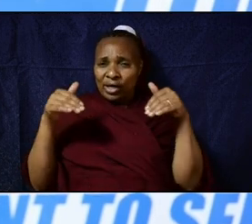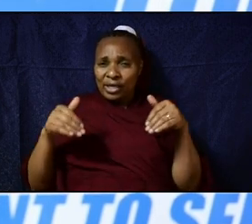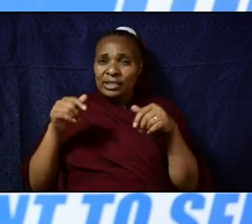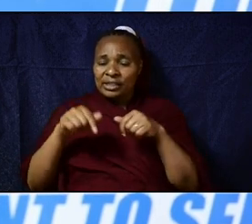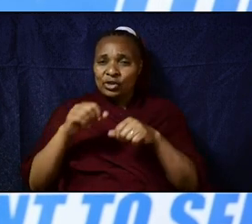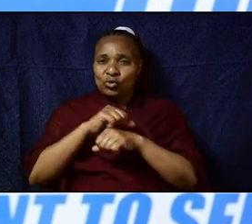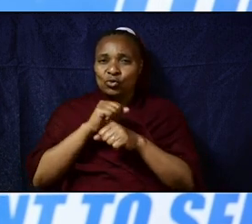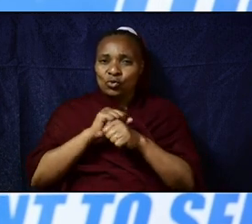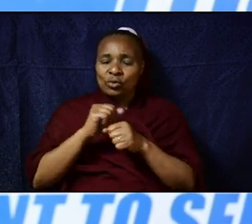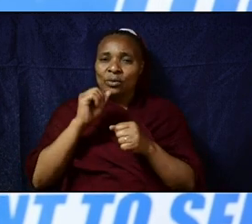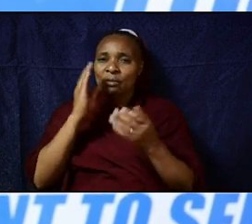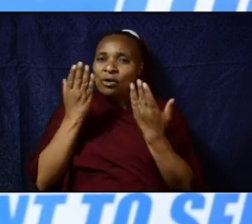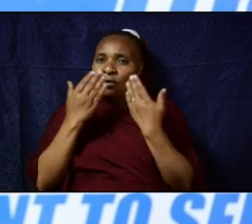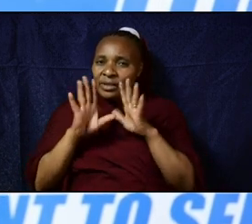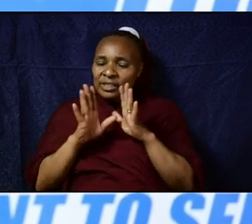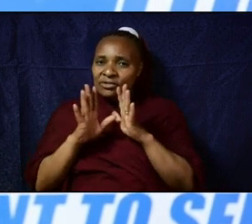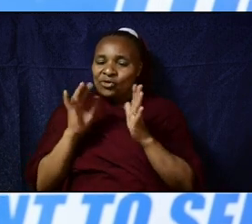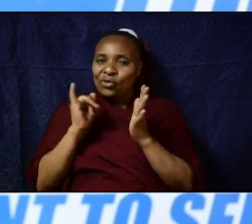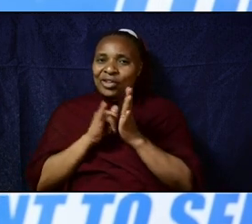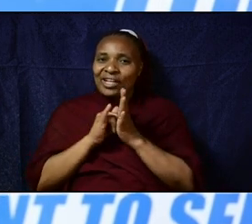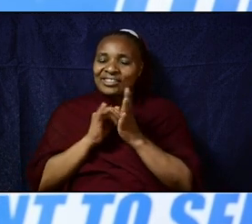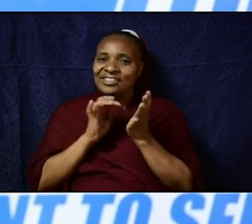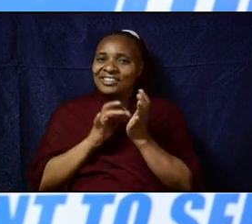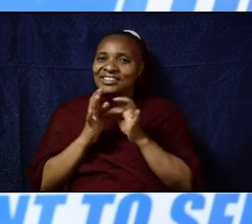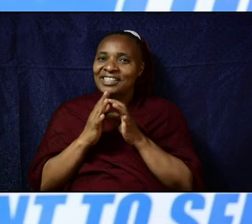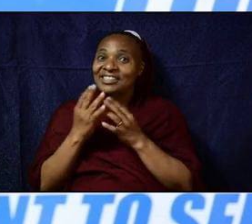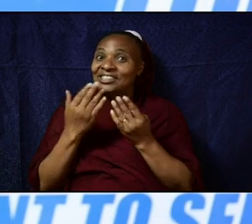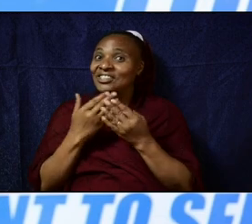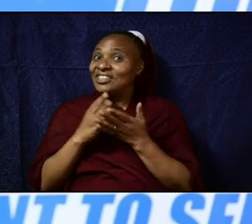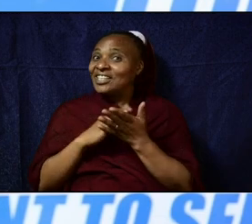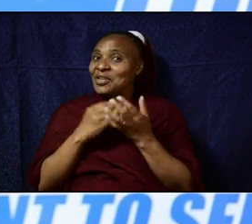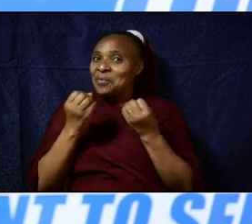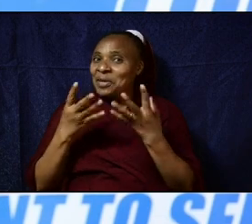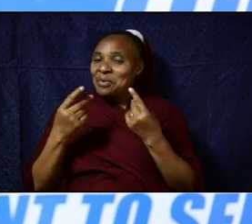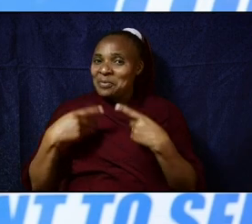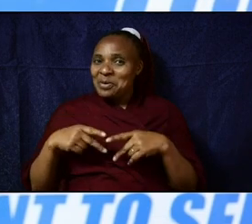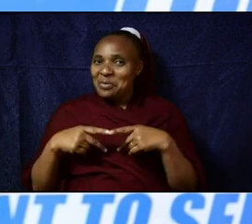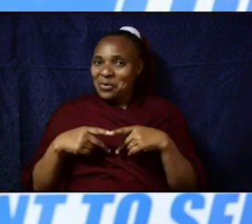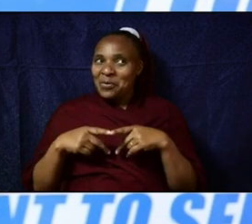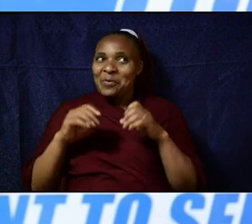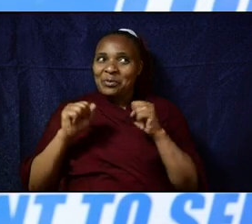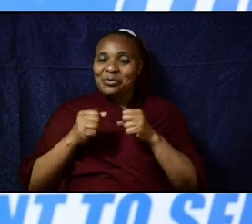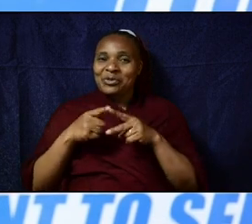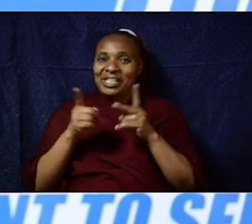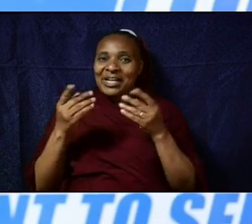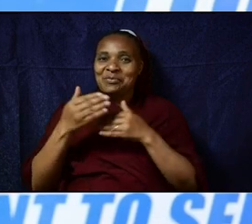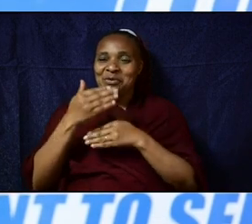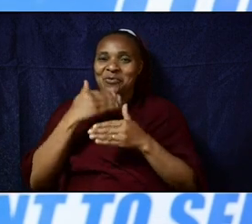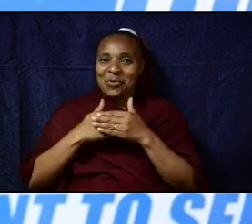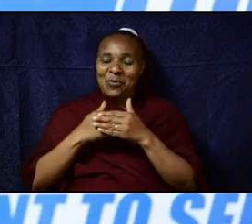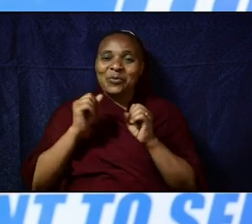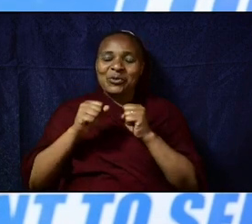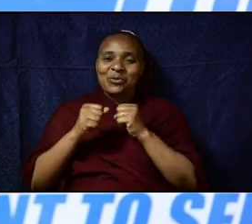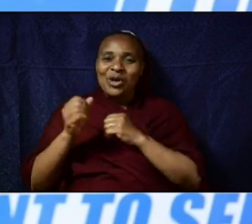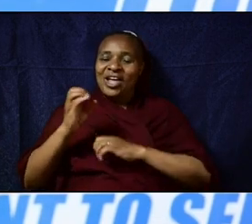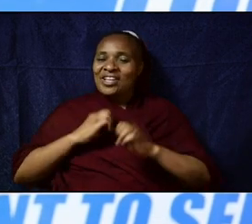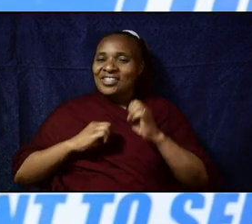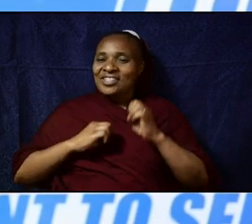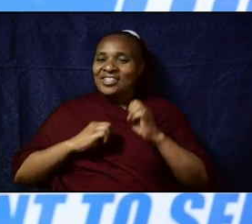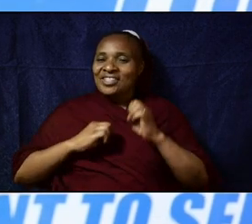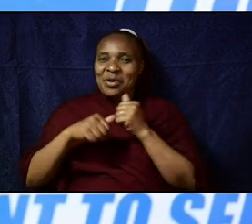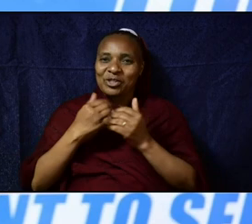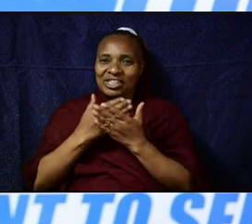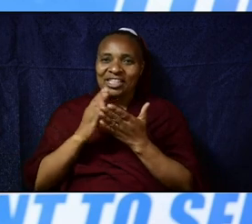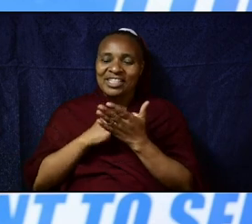this school to be complete so that Jesus can be shared to many other people. We can begin before. They're really excited about